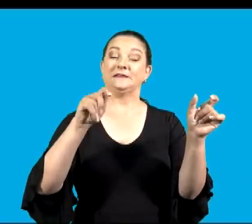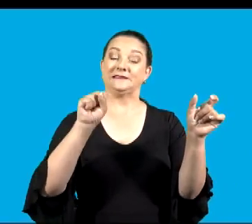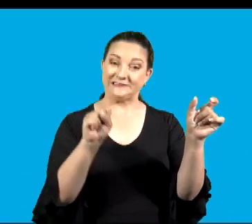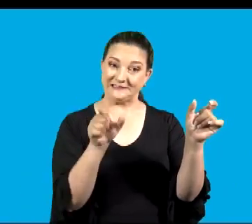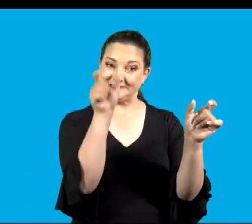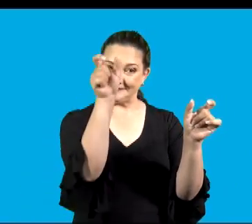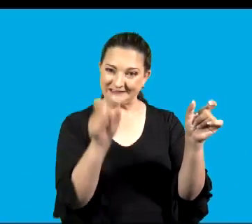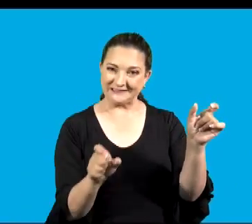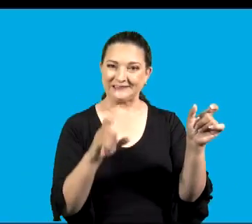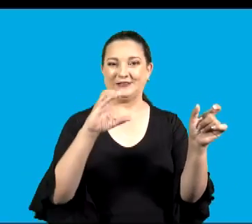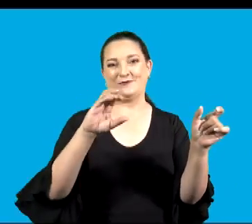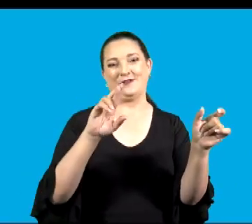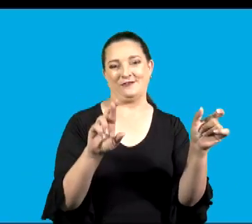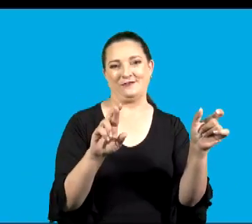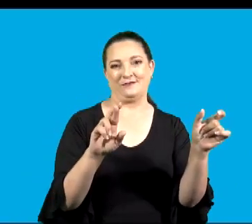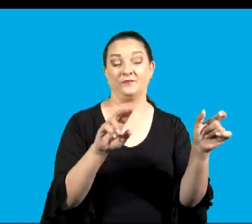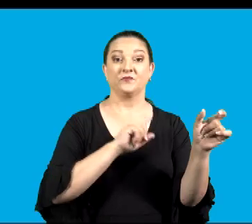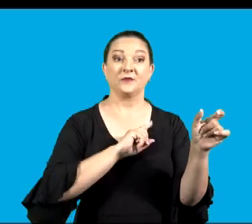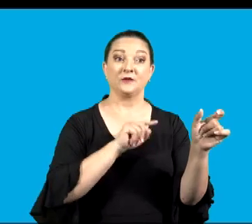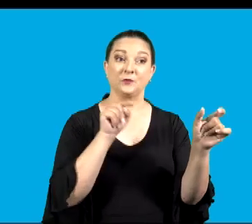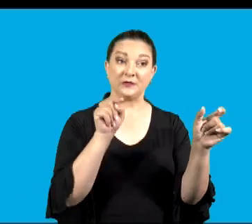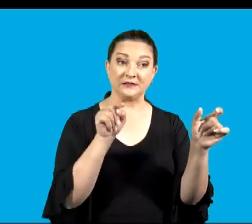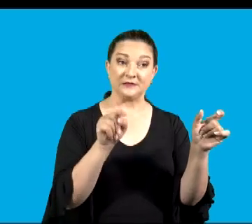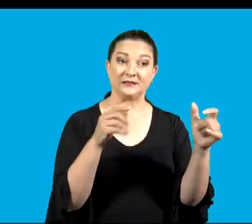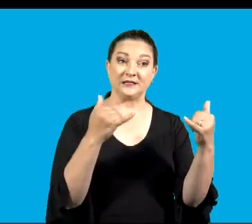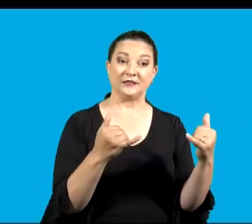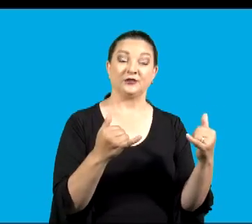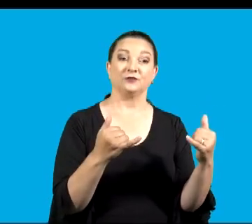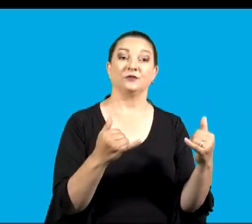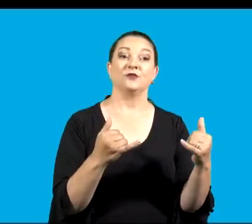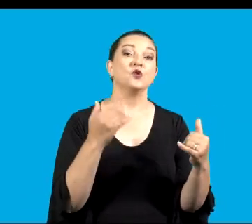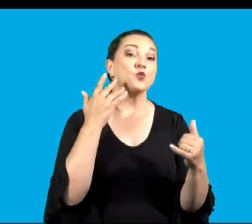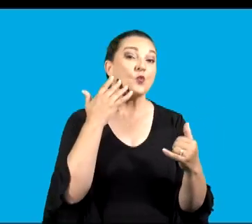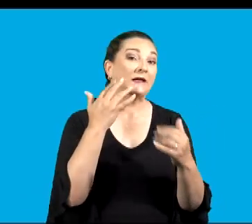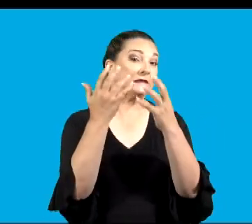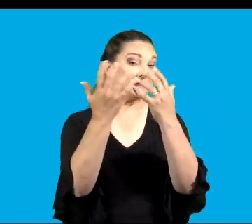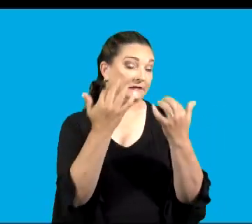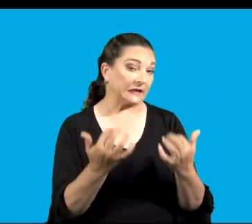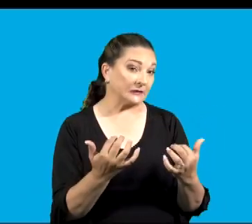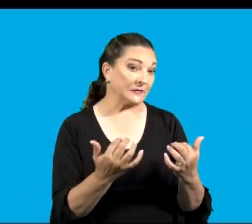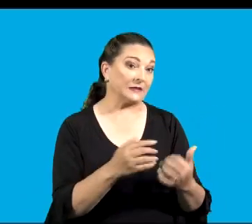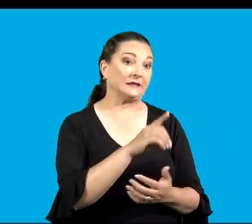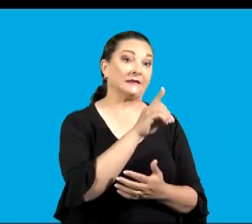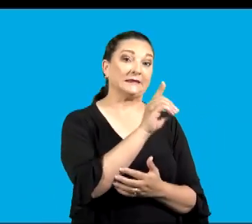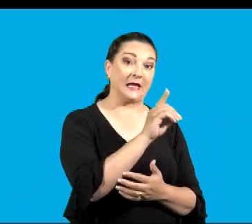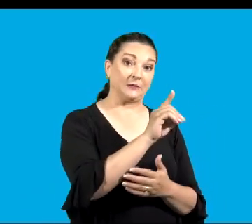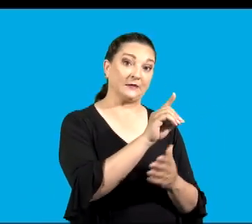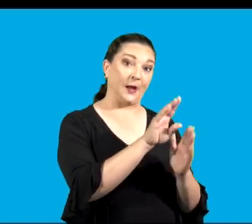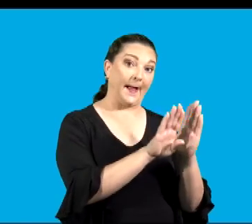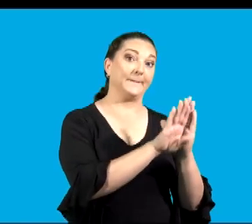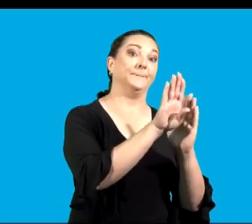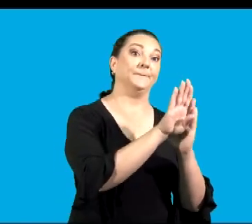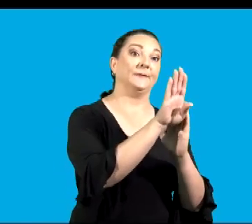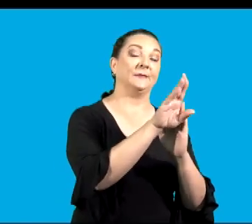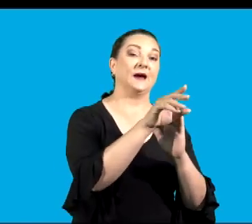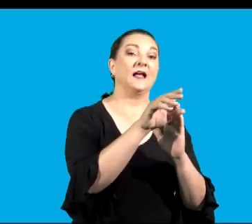understand that when you're on the statement, the debit side increases and the credit side will decrease the amount